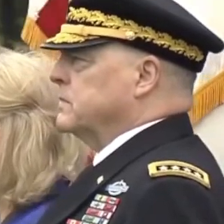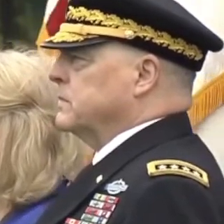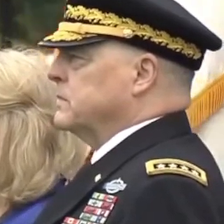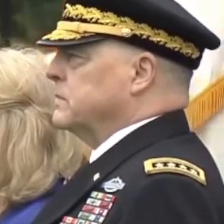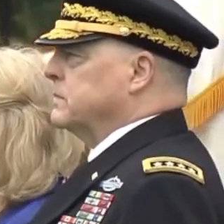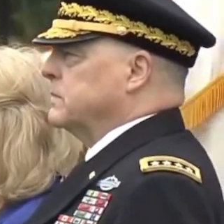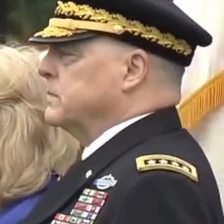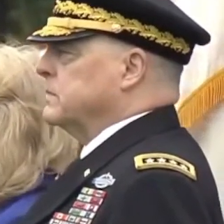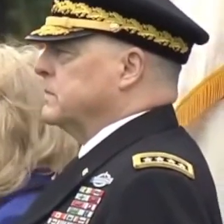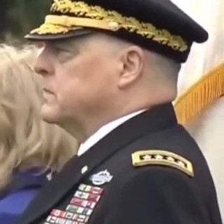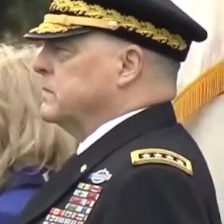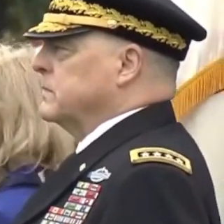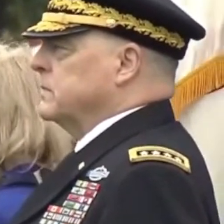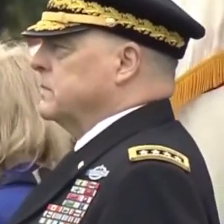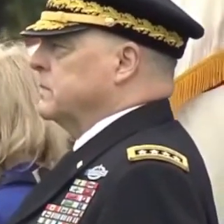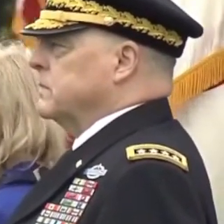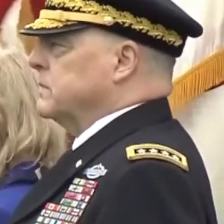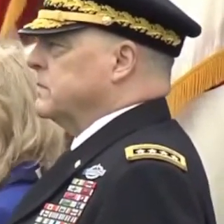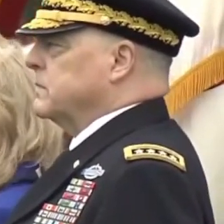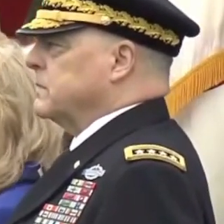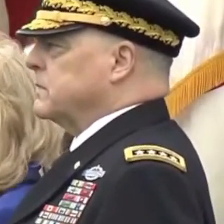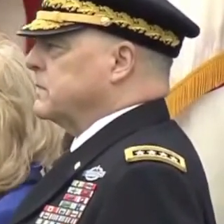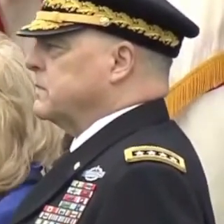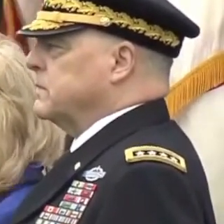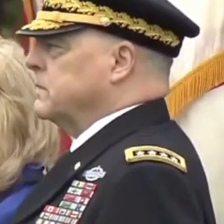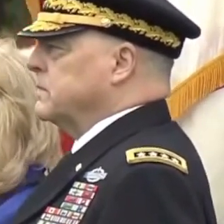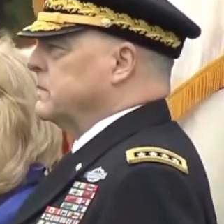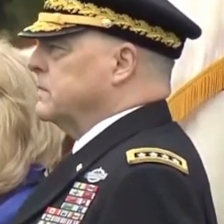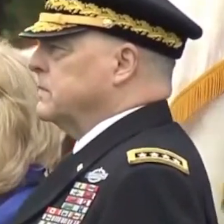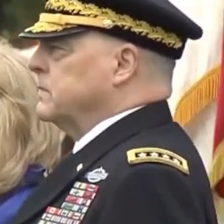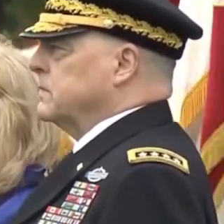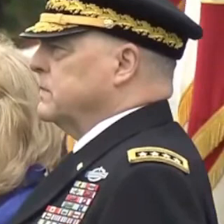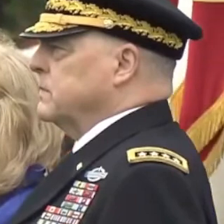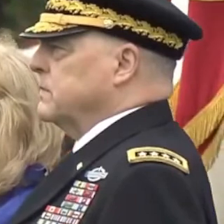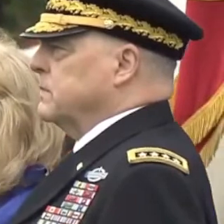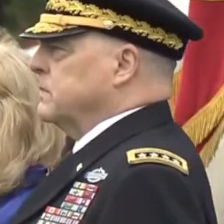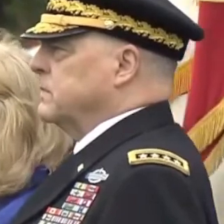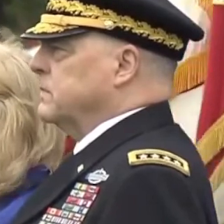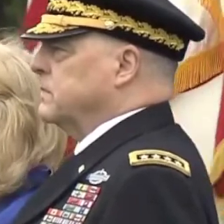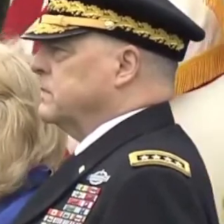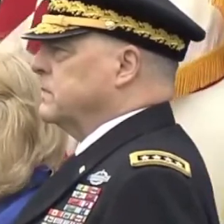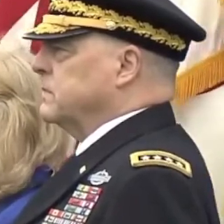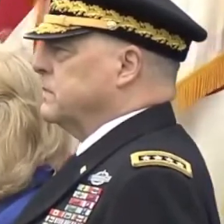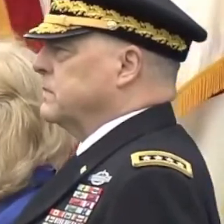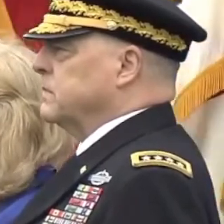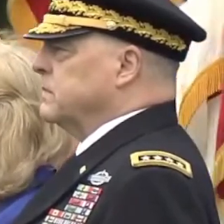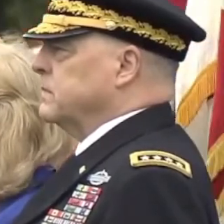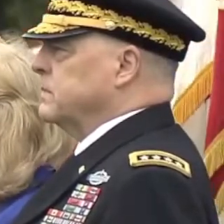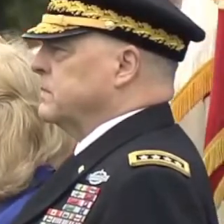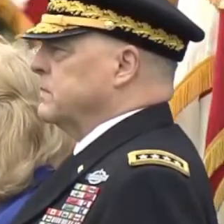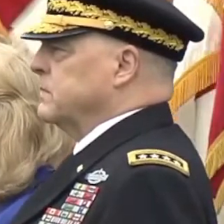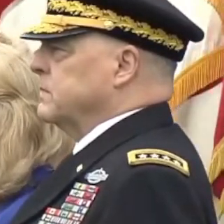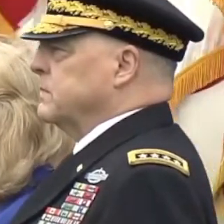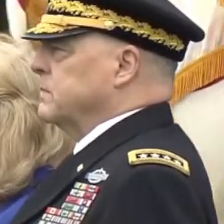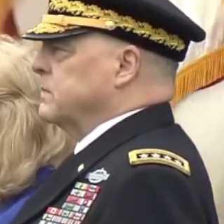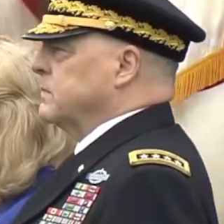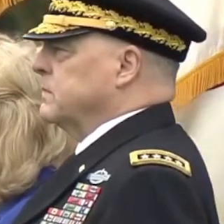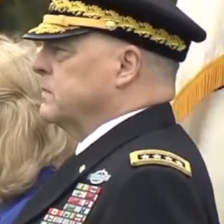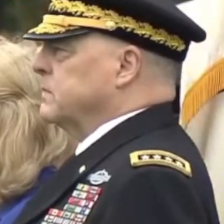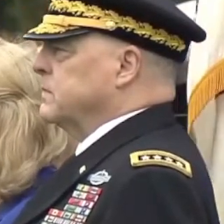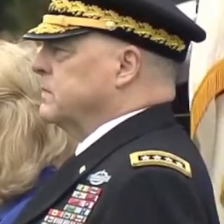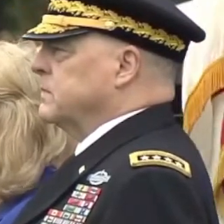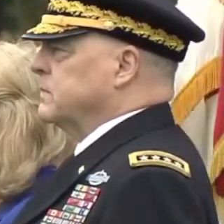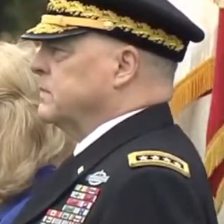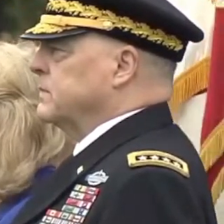service members and their families. Mrs. Milley's presence on numerous trips to visit both stateside bases and overseas